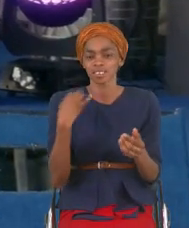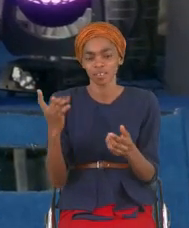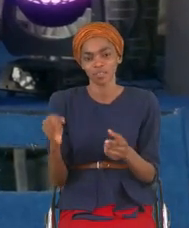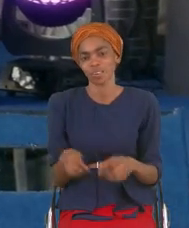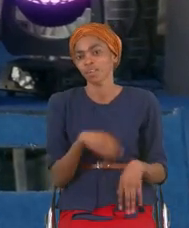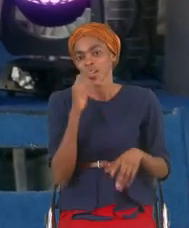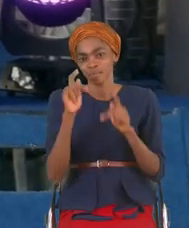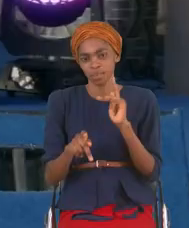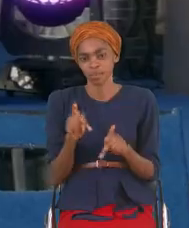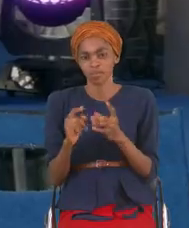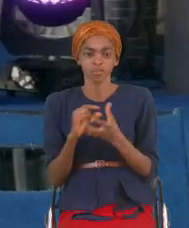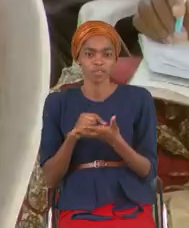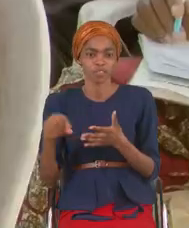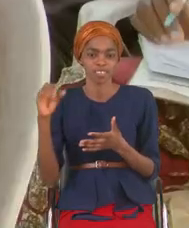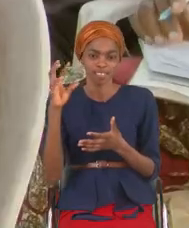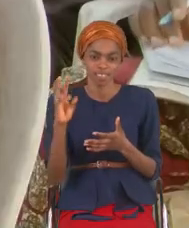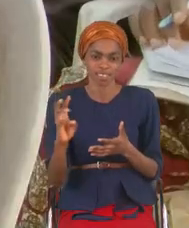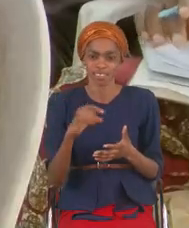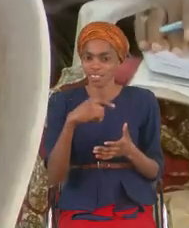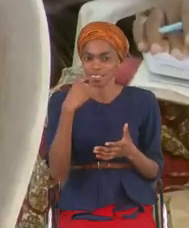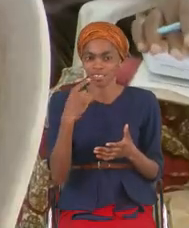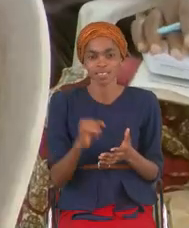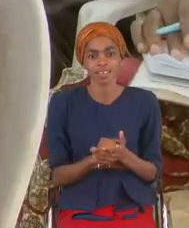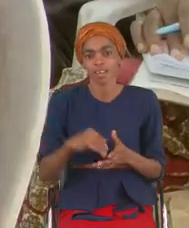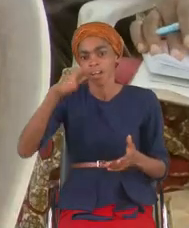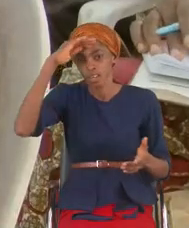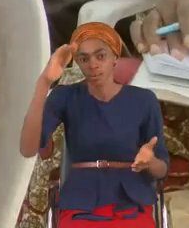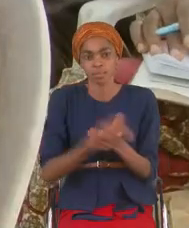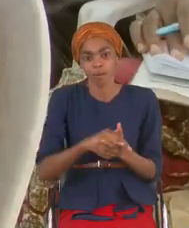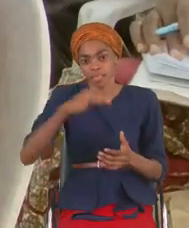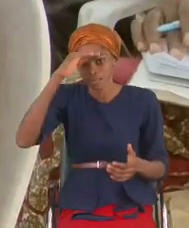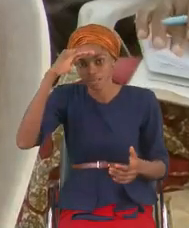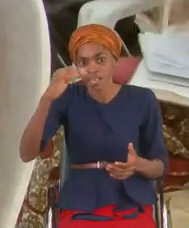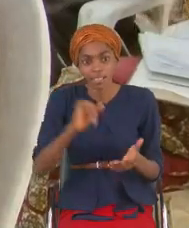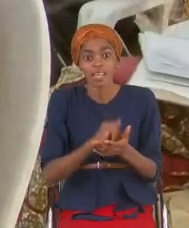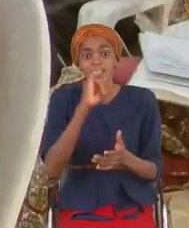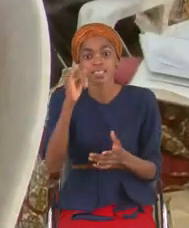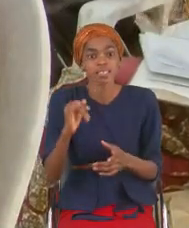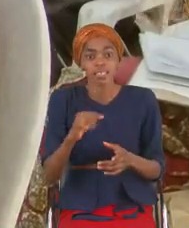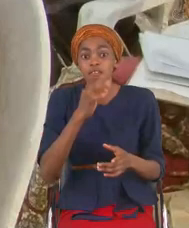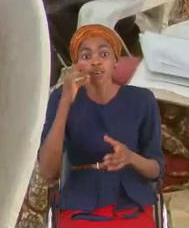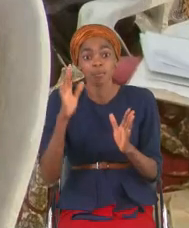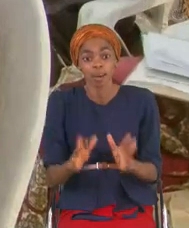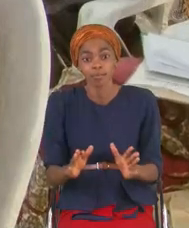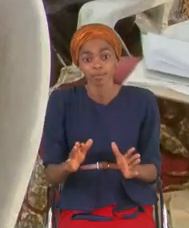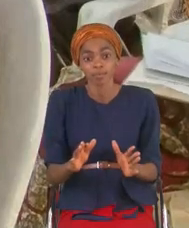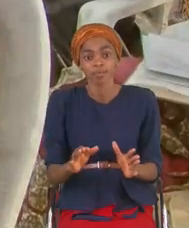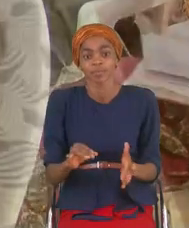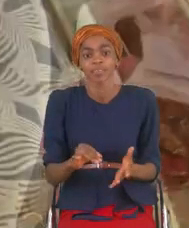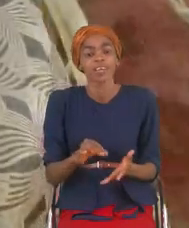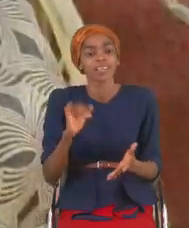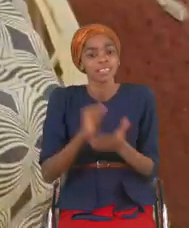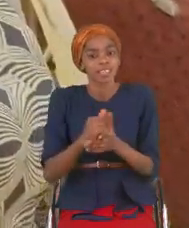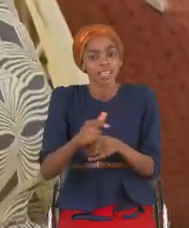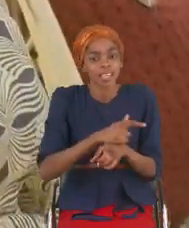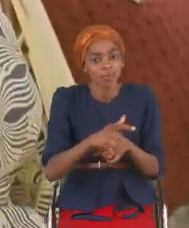at versus it says the husband man that means the farmer that liberate